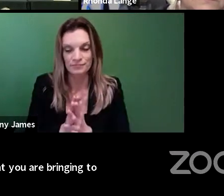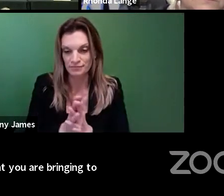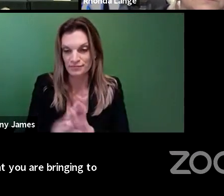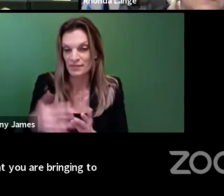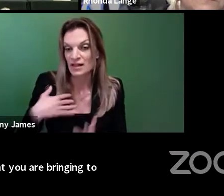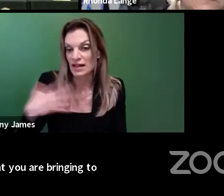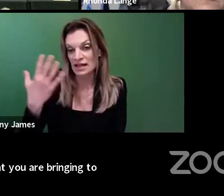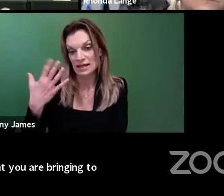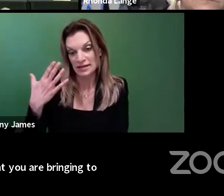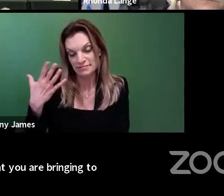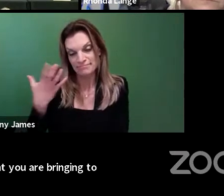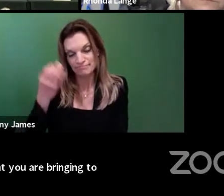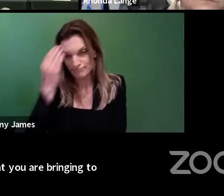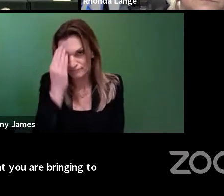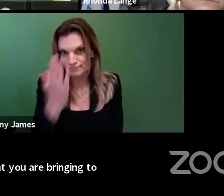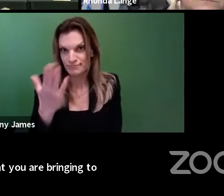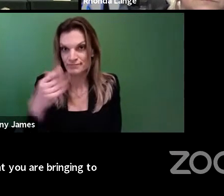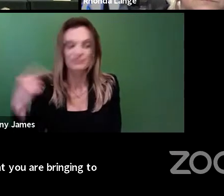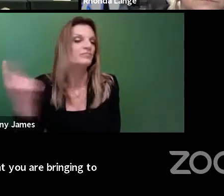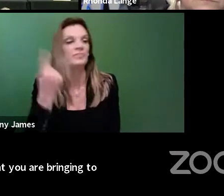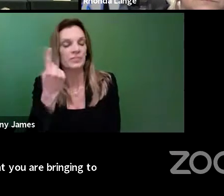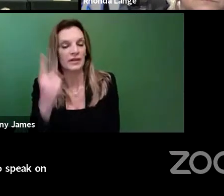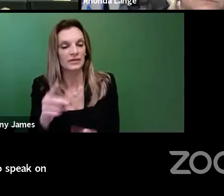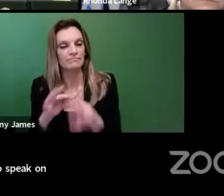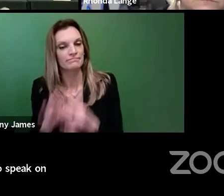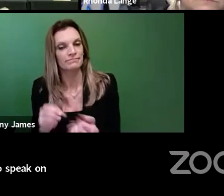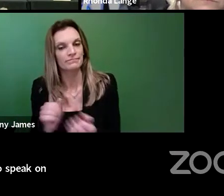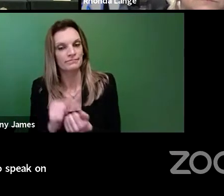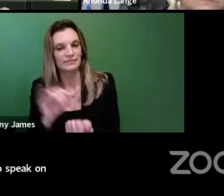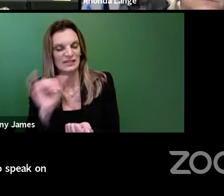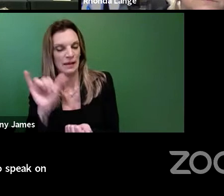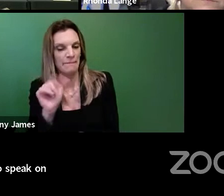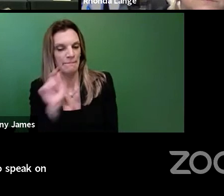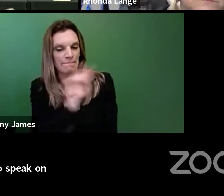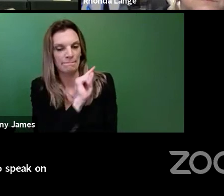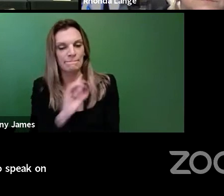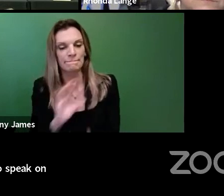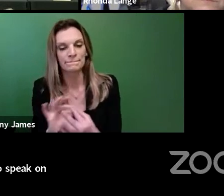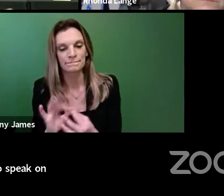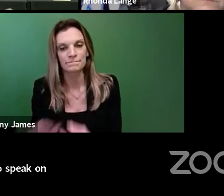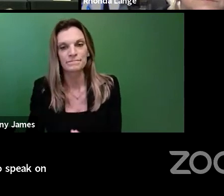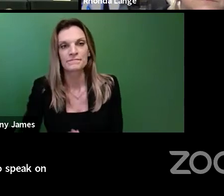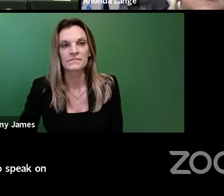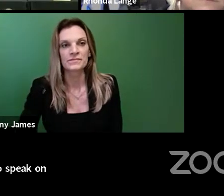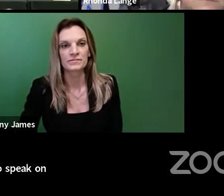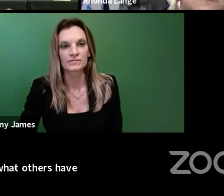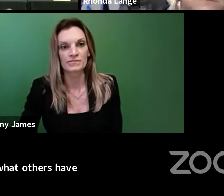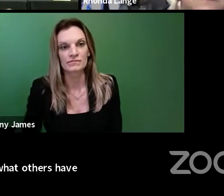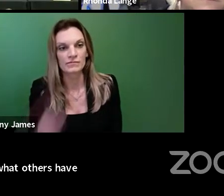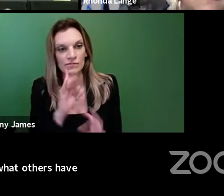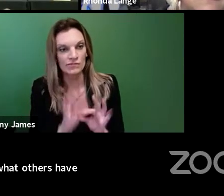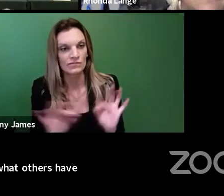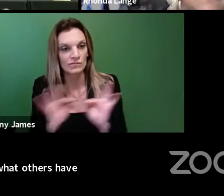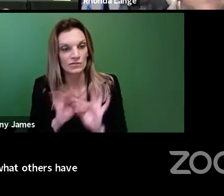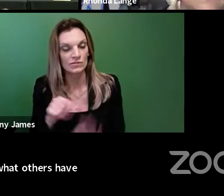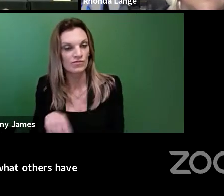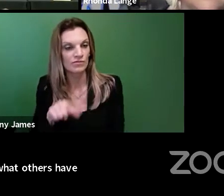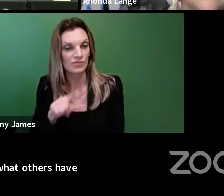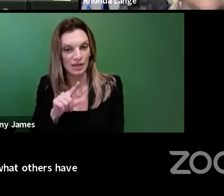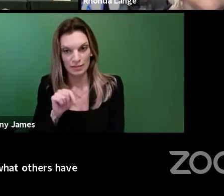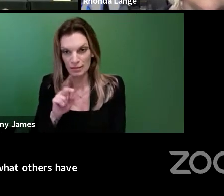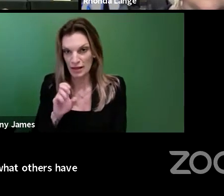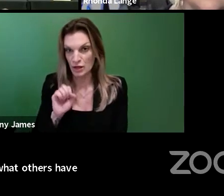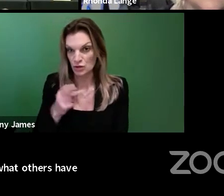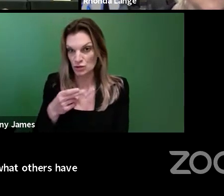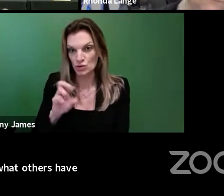I want to speak on a subject that's similar to what others have spoken about, and that is the importance of the lakeshore as a